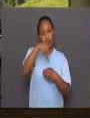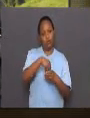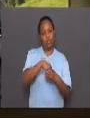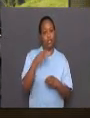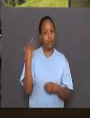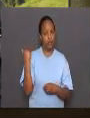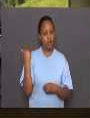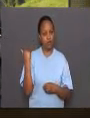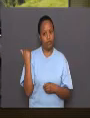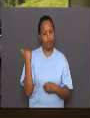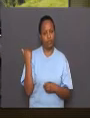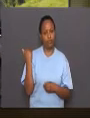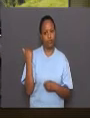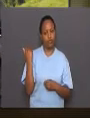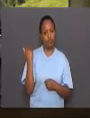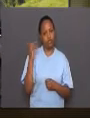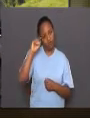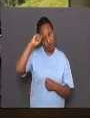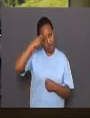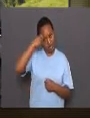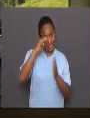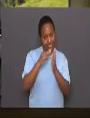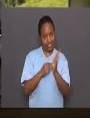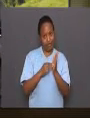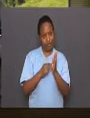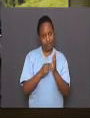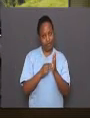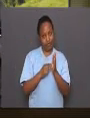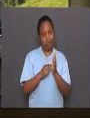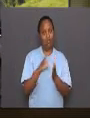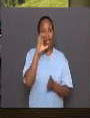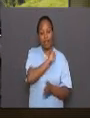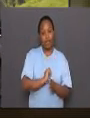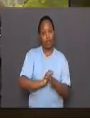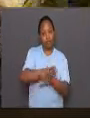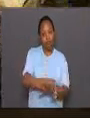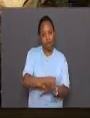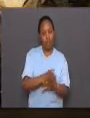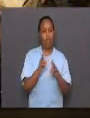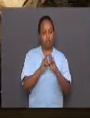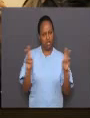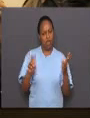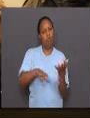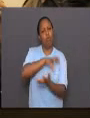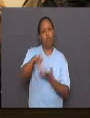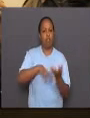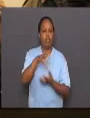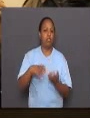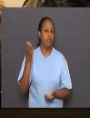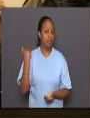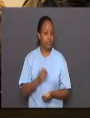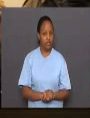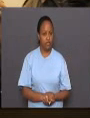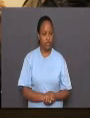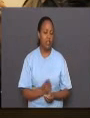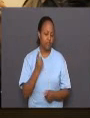the withdrawal of a colonial system of government was very complex.